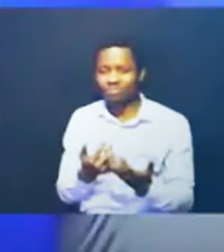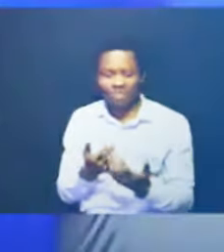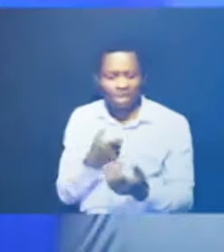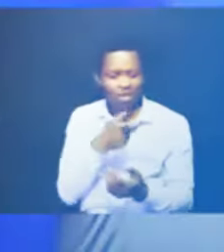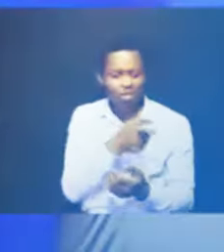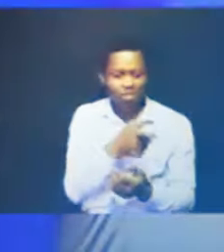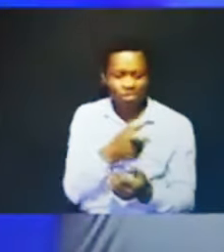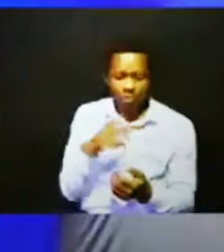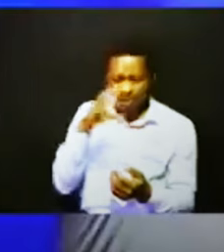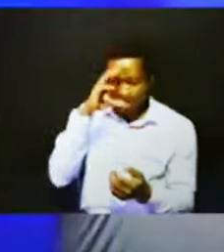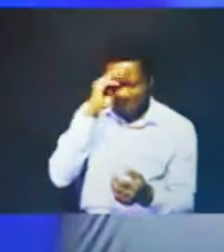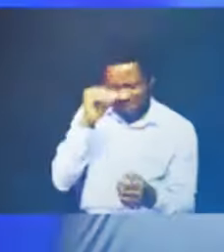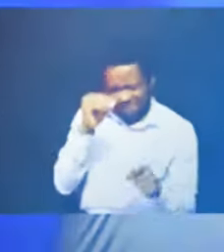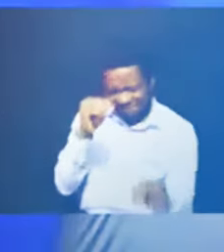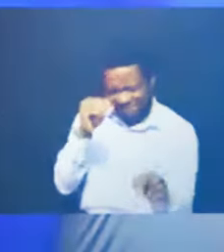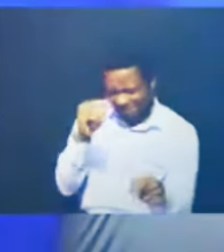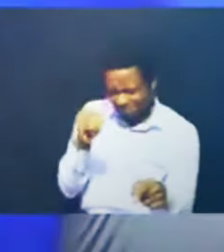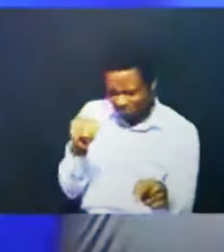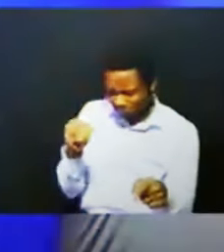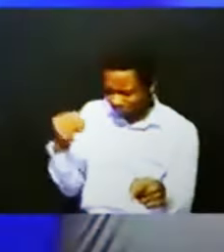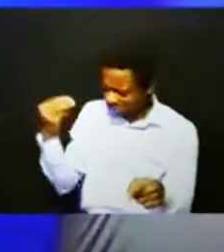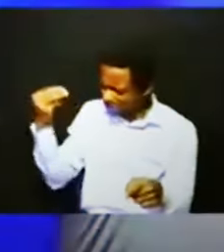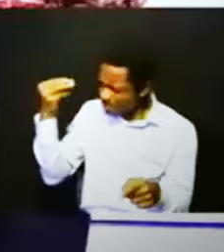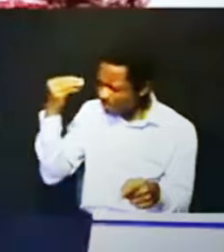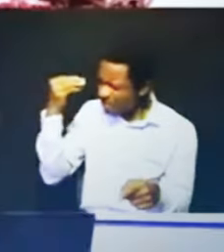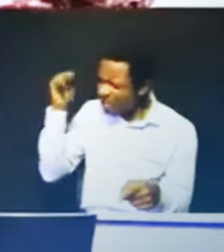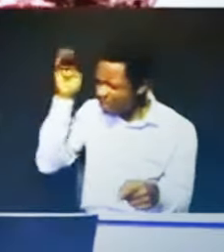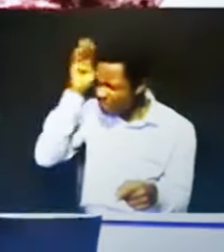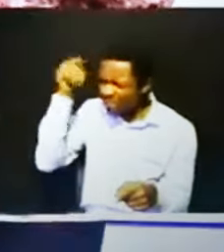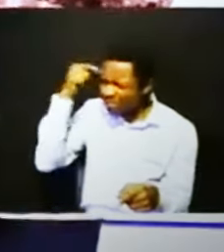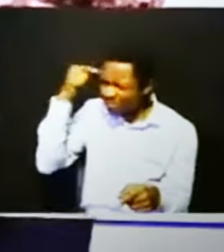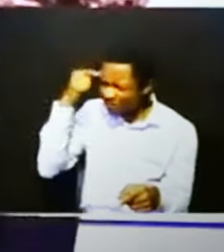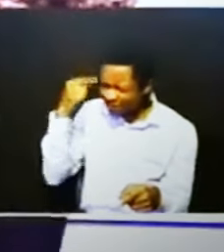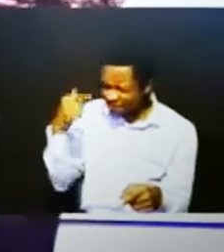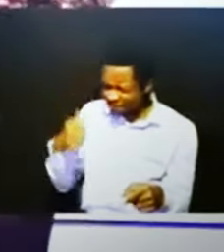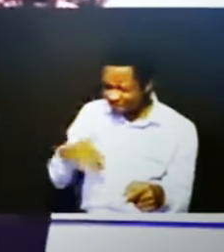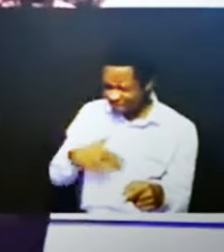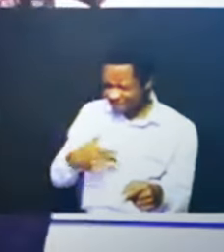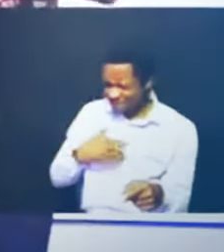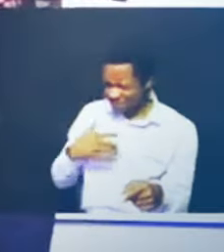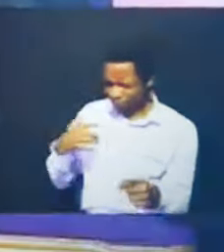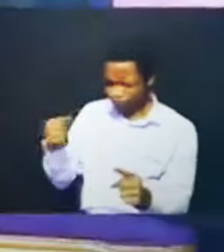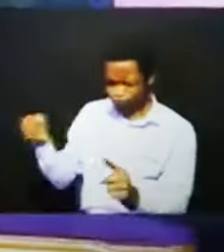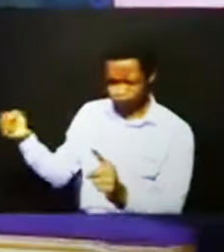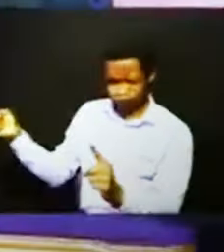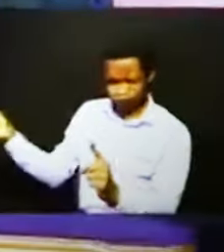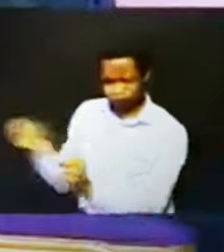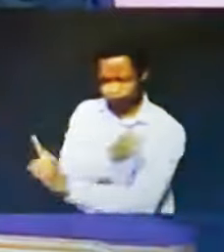the woman. Now we I froke in your ban dream one is bunny. I